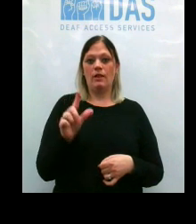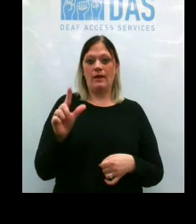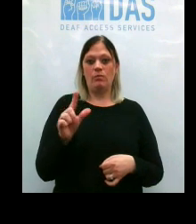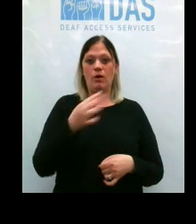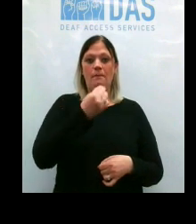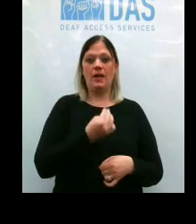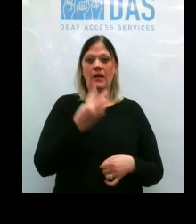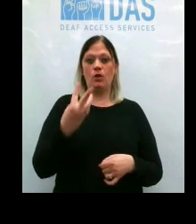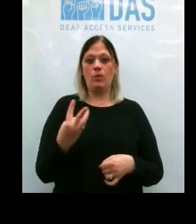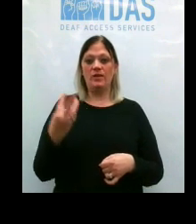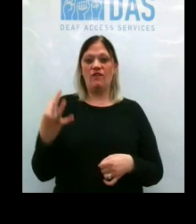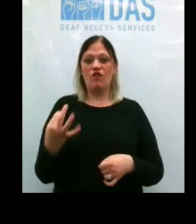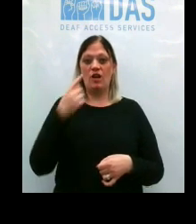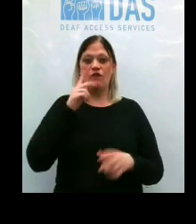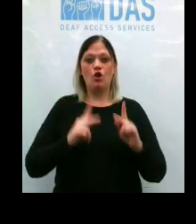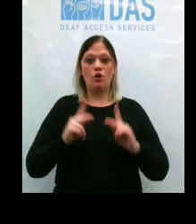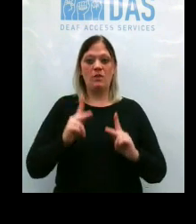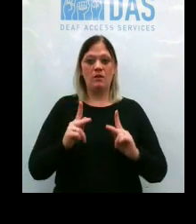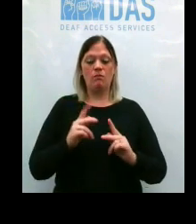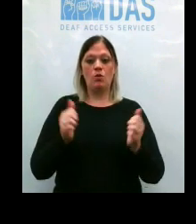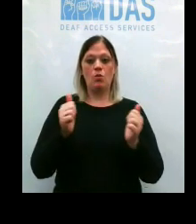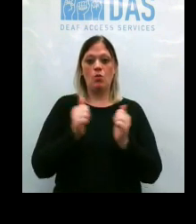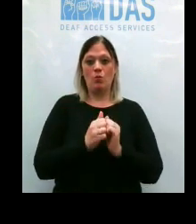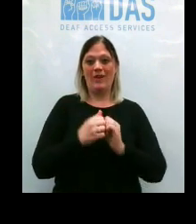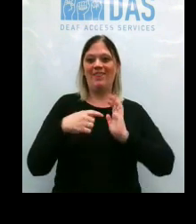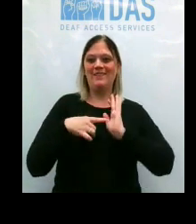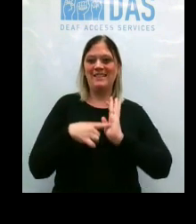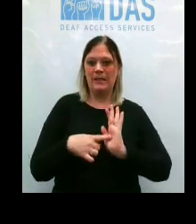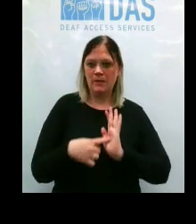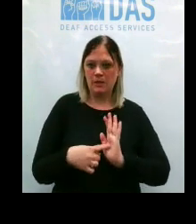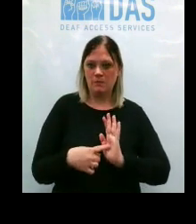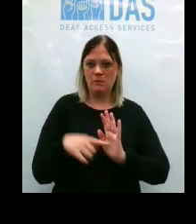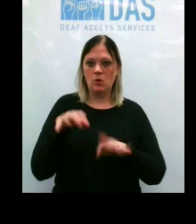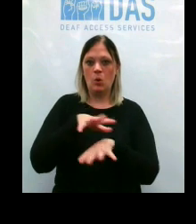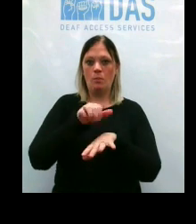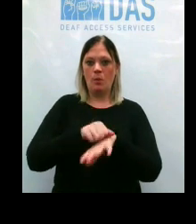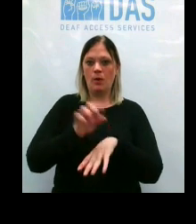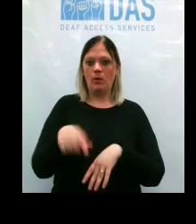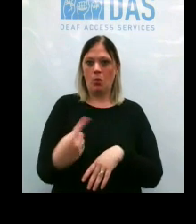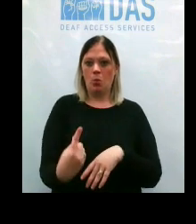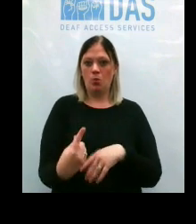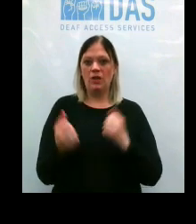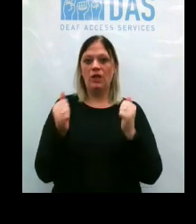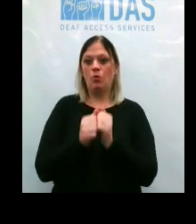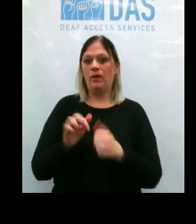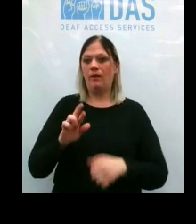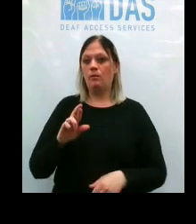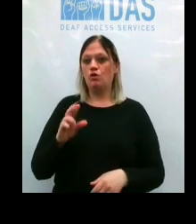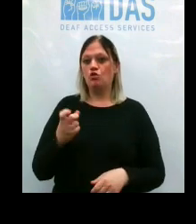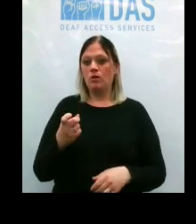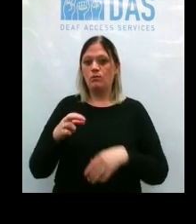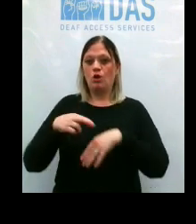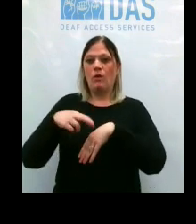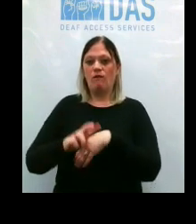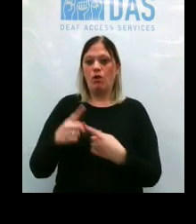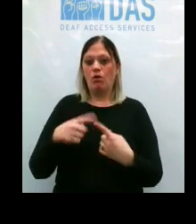Wednesday, Friday for individuals with COVID-19 symptoms by appointment only and a prescription, a referral from your primary care